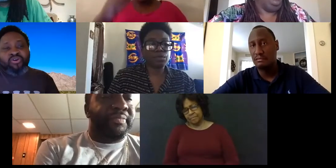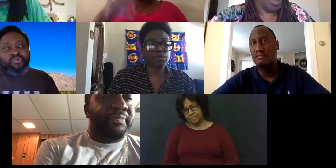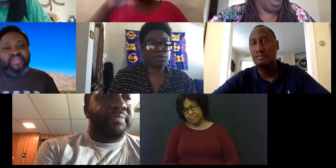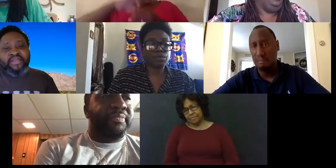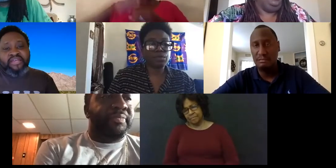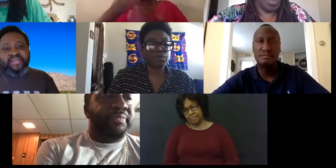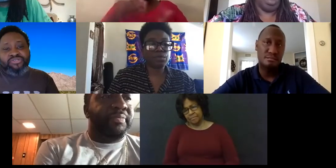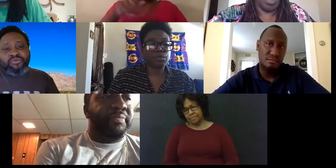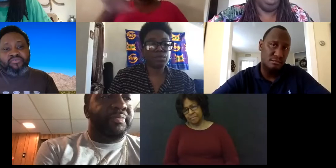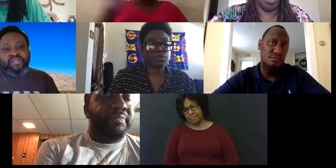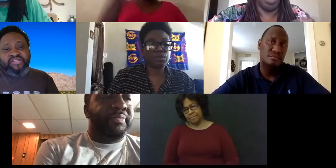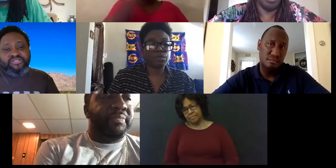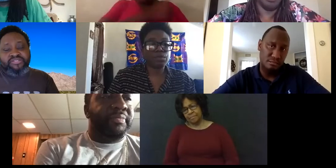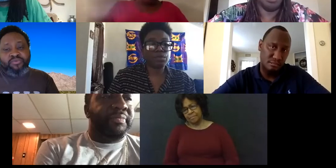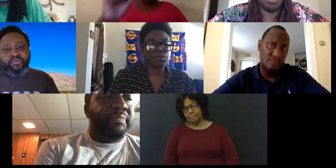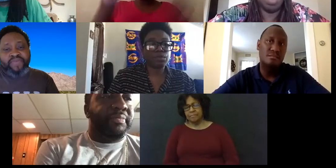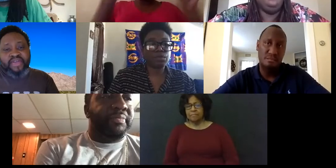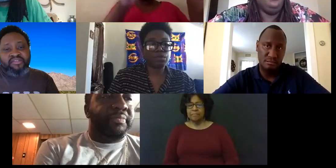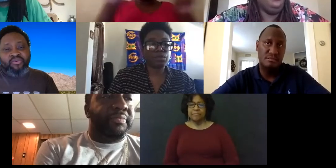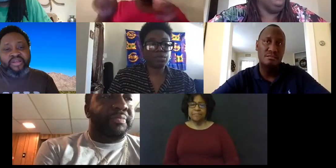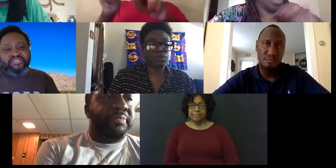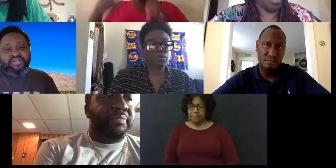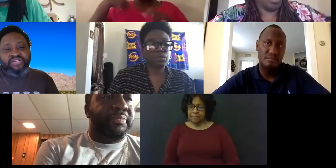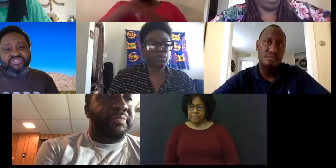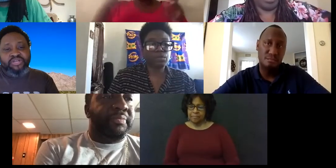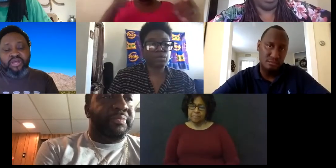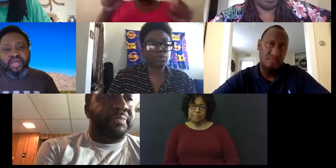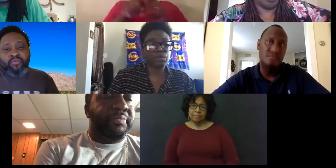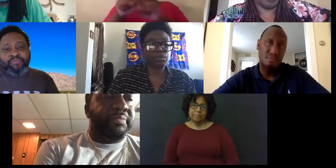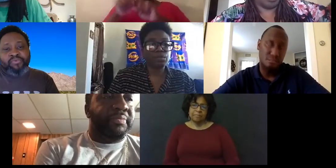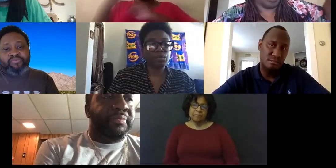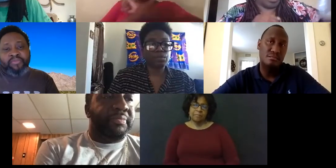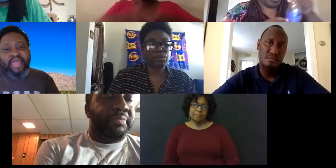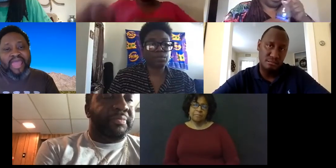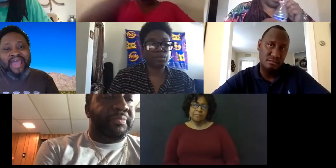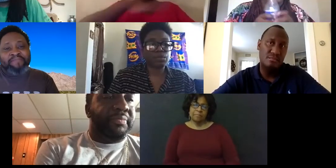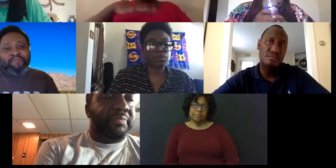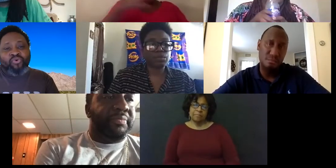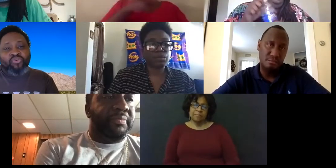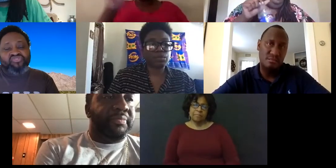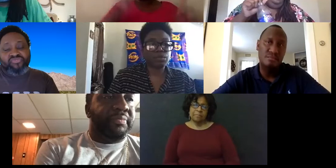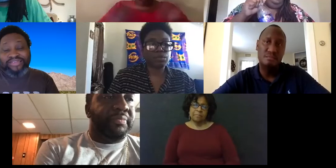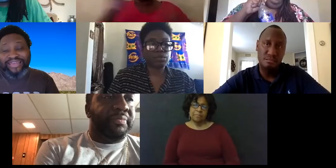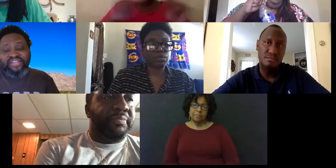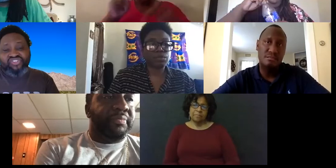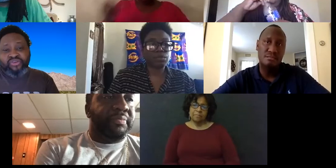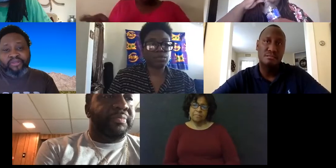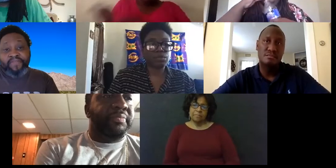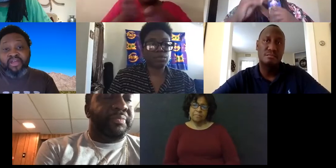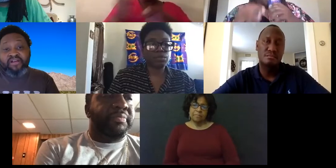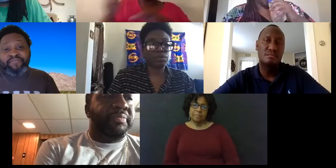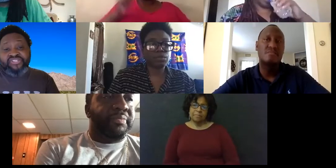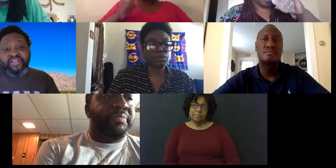pick almost any issue in relations to what we've had to deal with as a country. And when people have been had been pulled kicking and